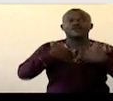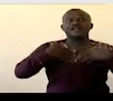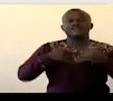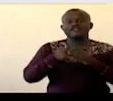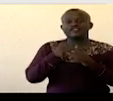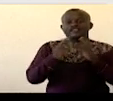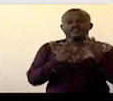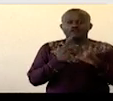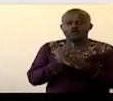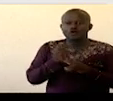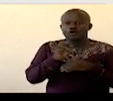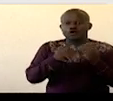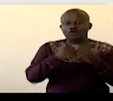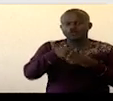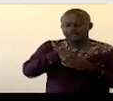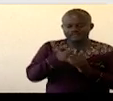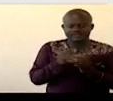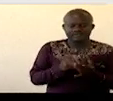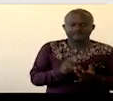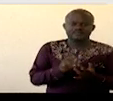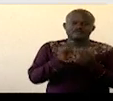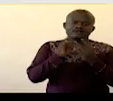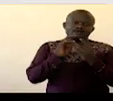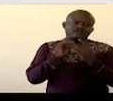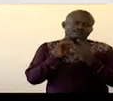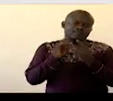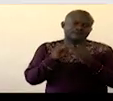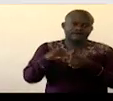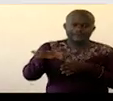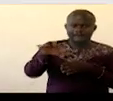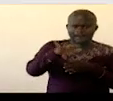world or in a particular habitat.